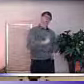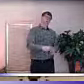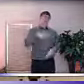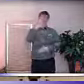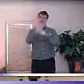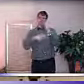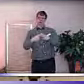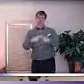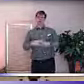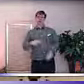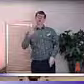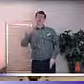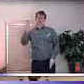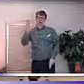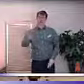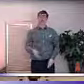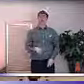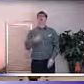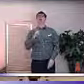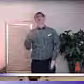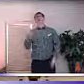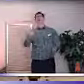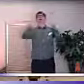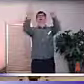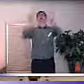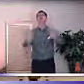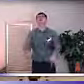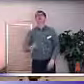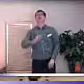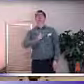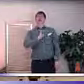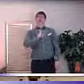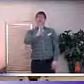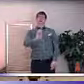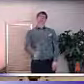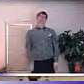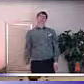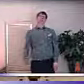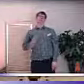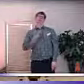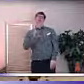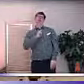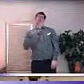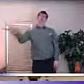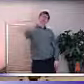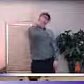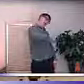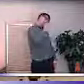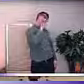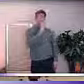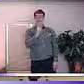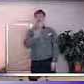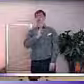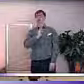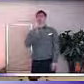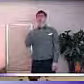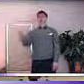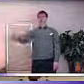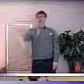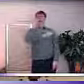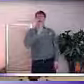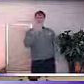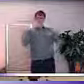person, that this great I am is who we are, that we are